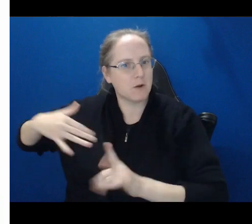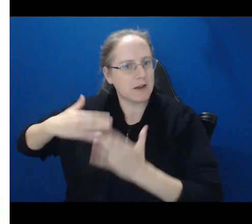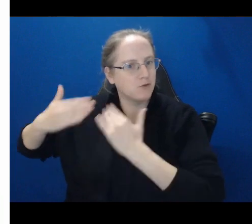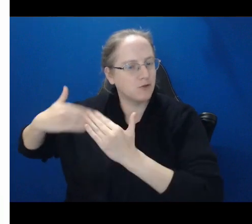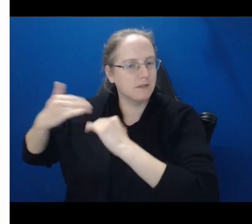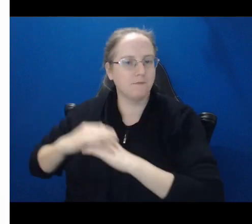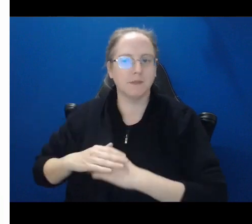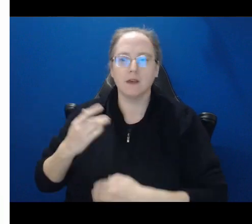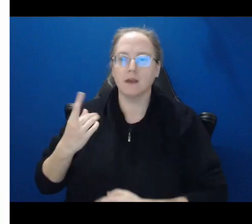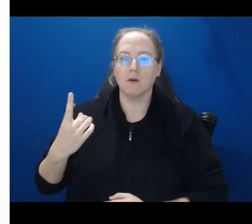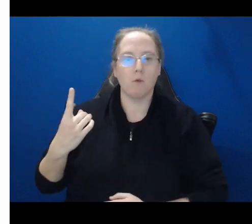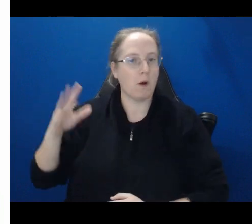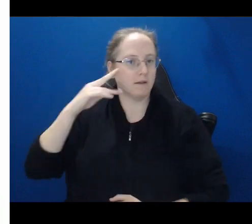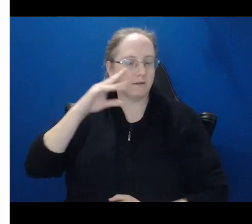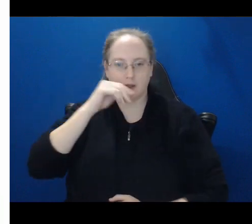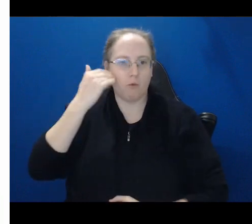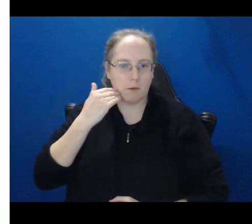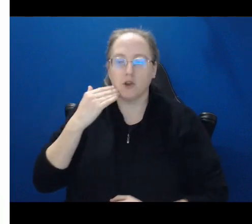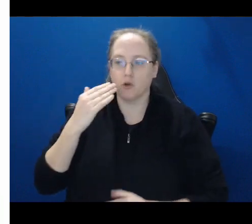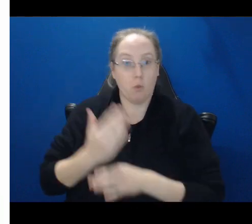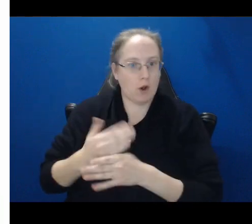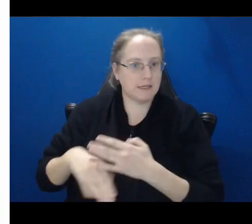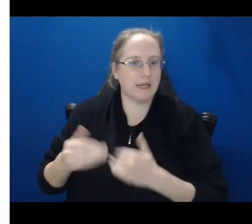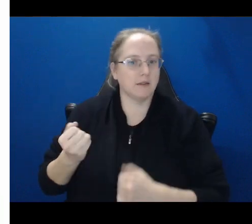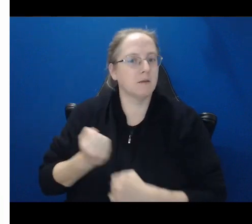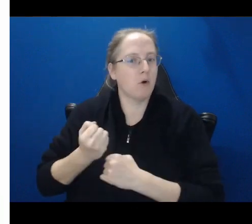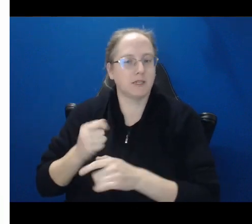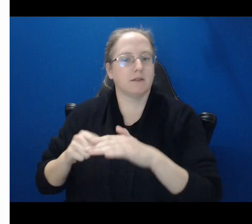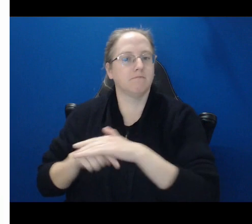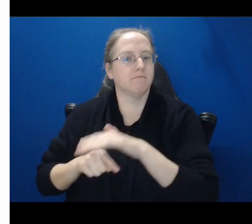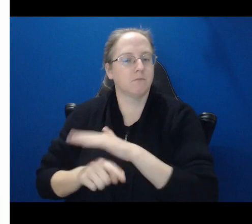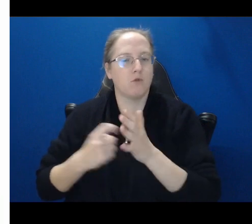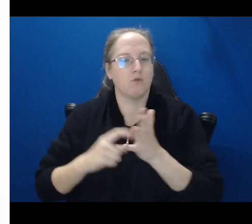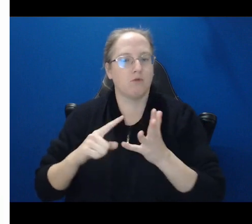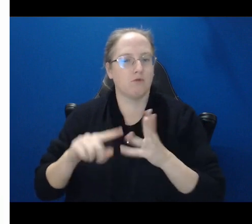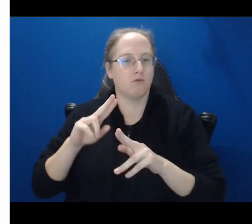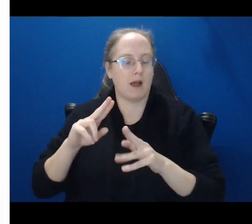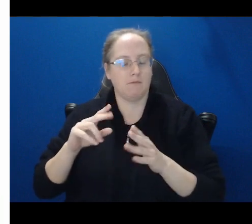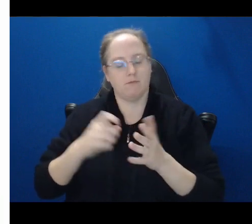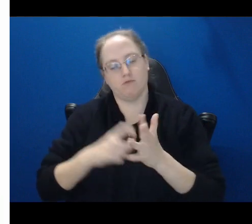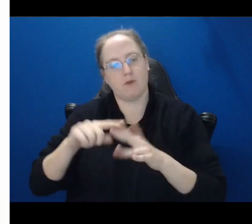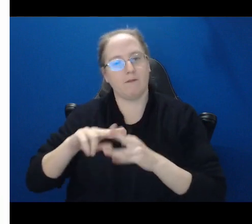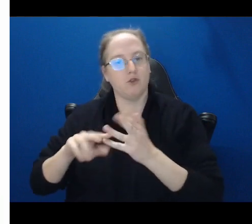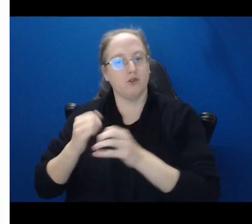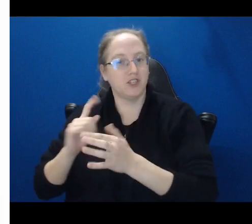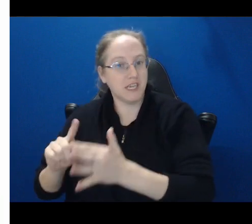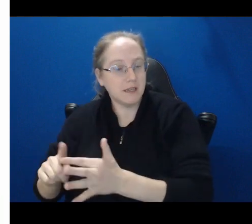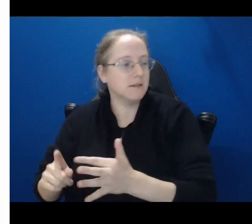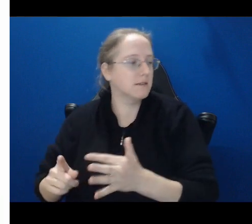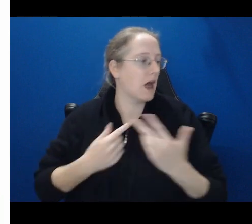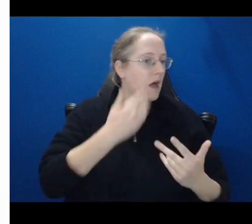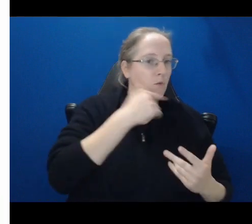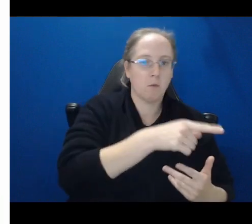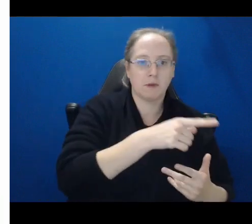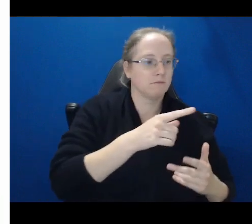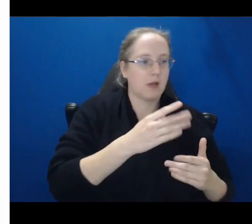supporting refugees, and somebody else at the other end of the spectrum doing something else. So it's a way of, like a stitching circle,